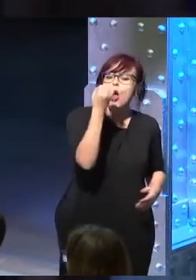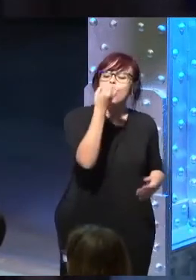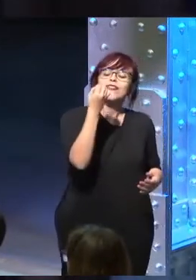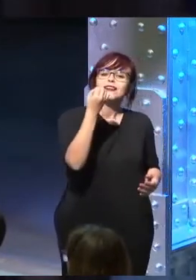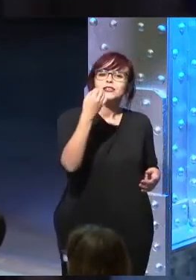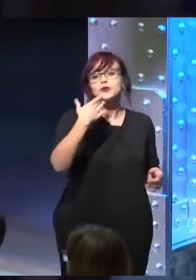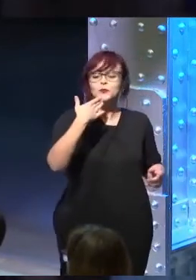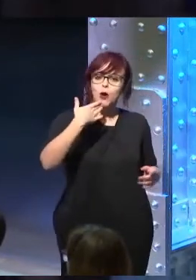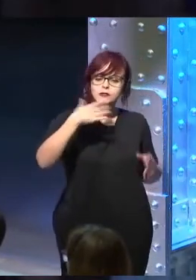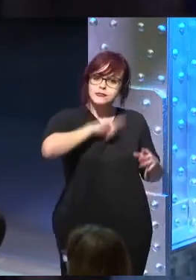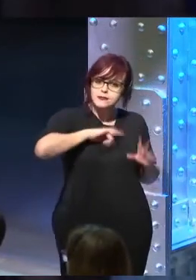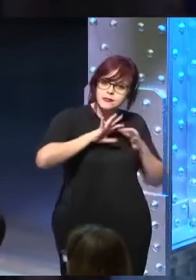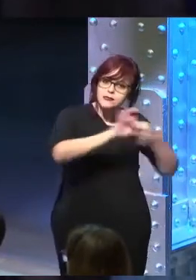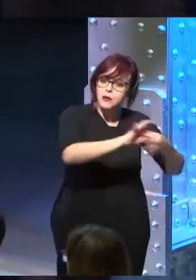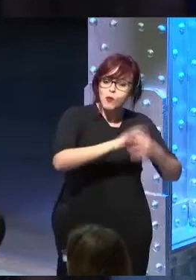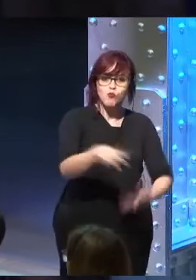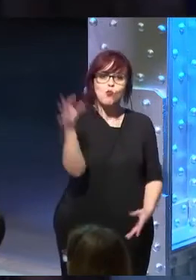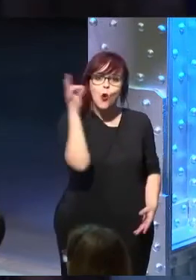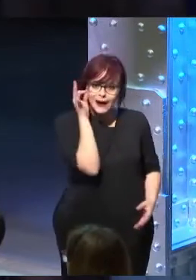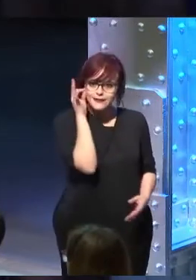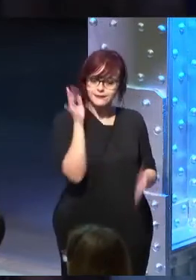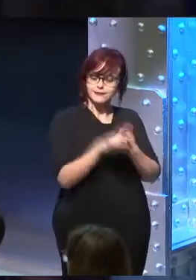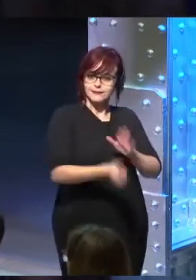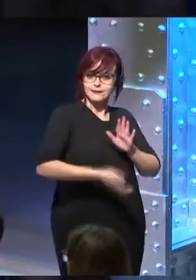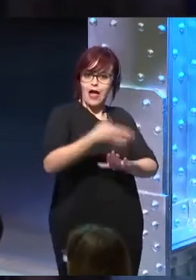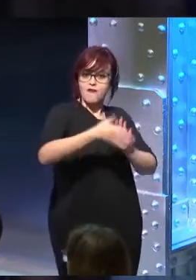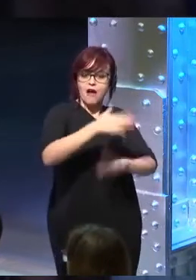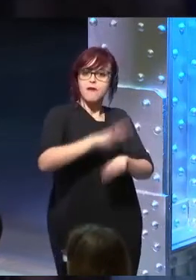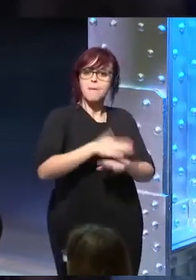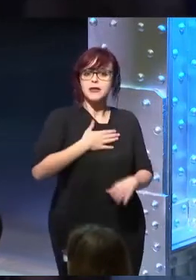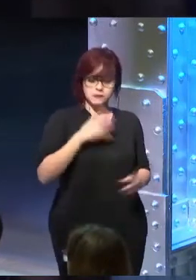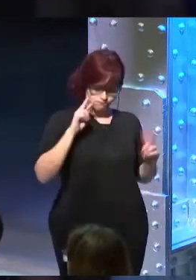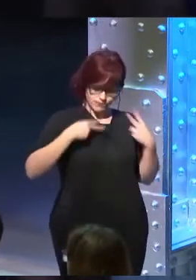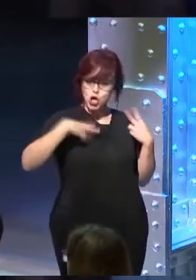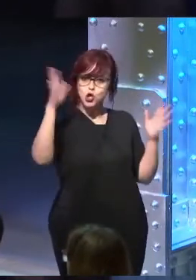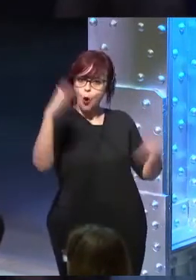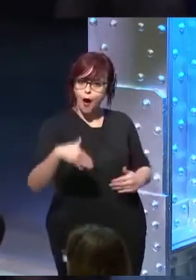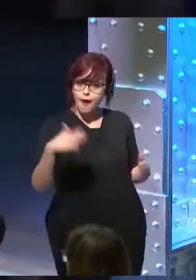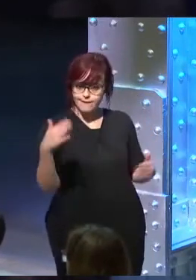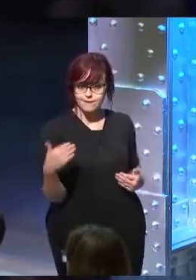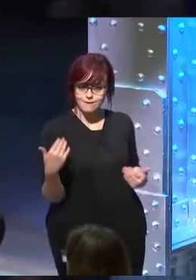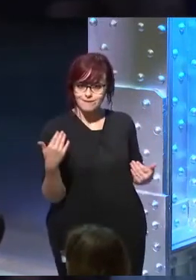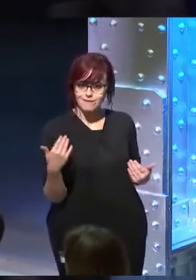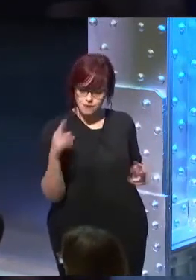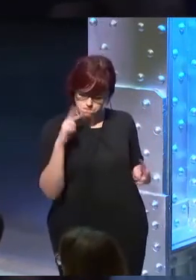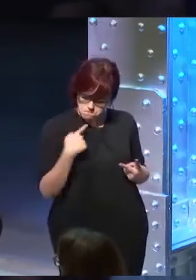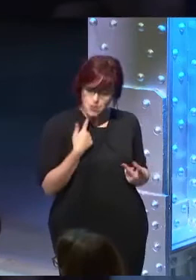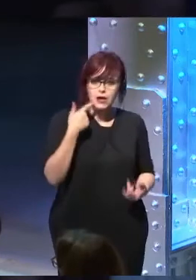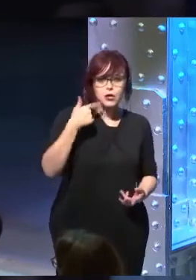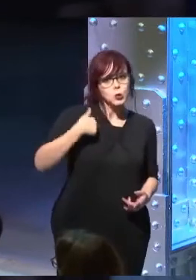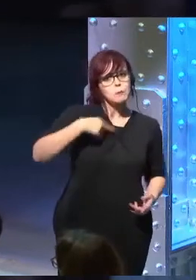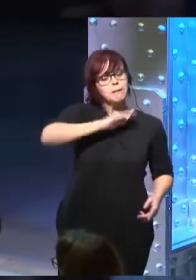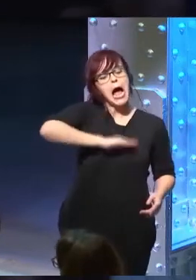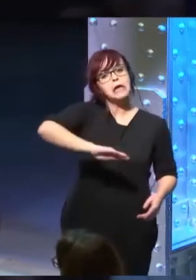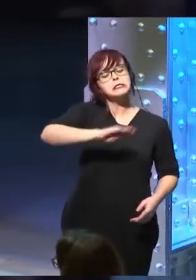have. They're not taken seriously, and that's what they want. And I think there are possible, I'm not over-optimistic, but